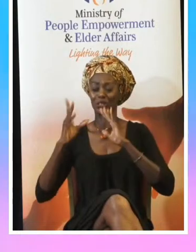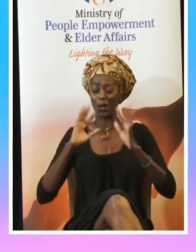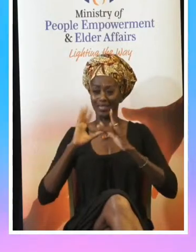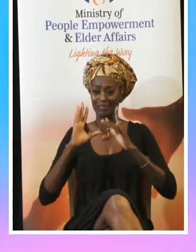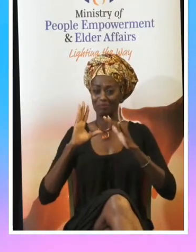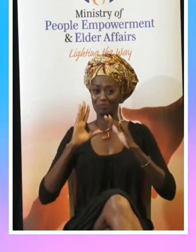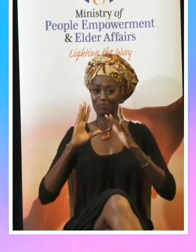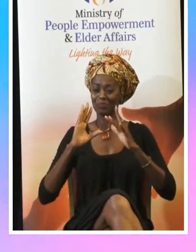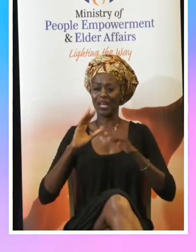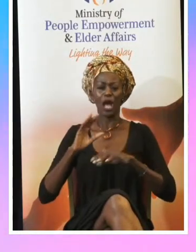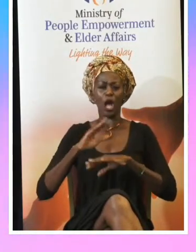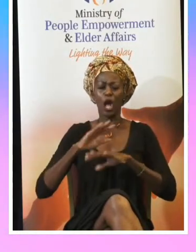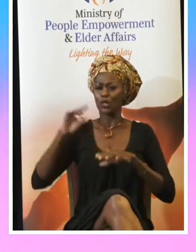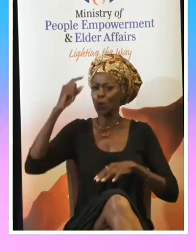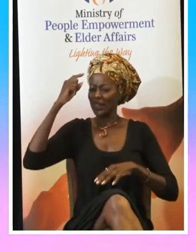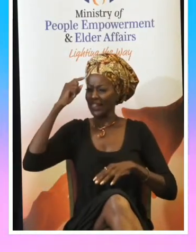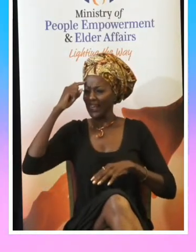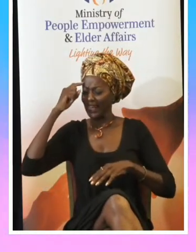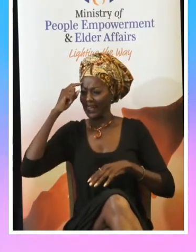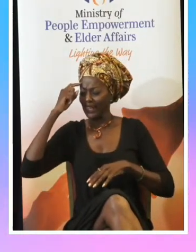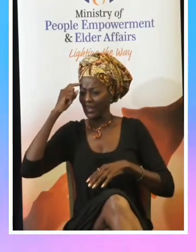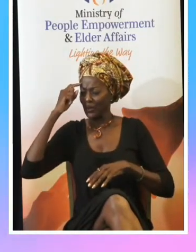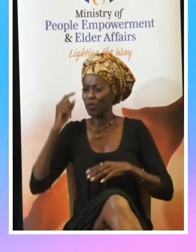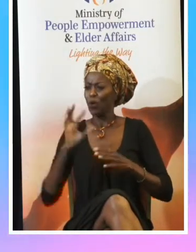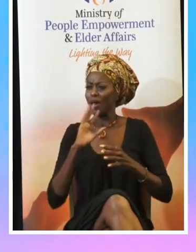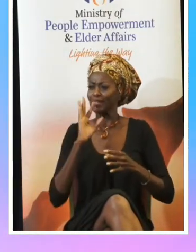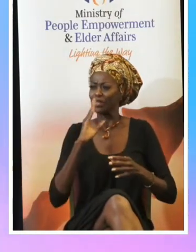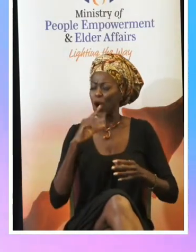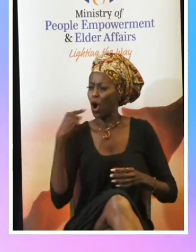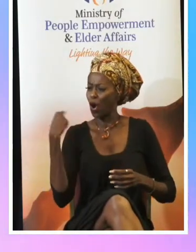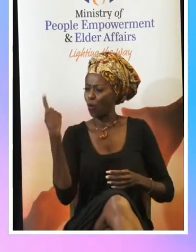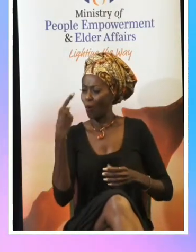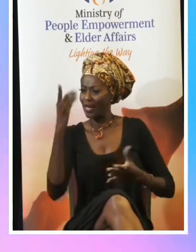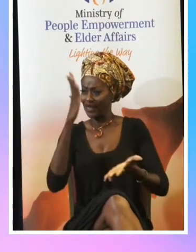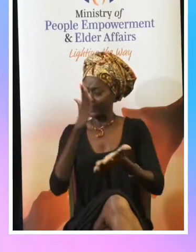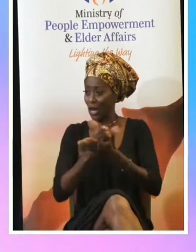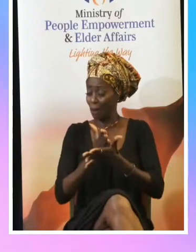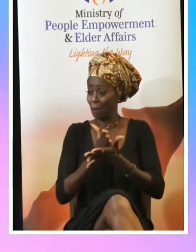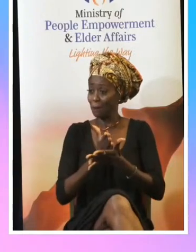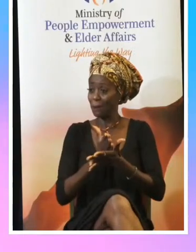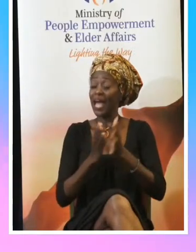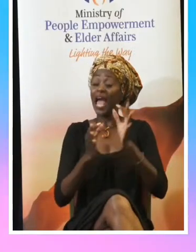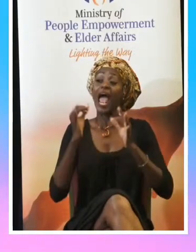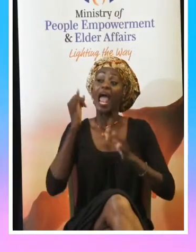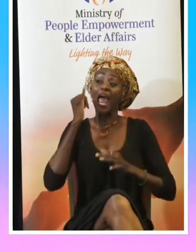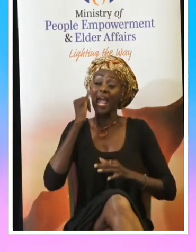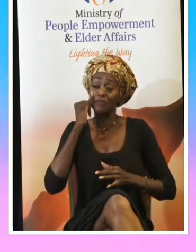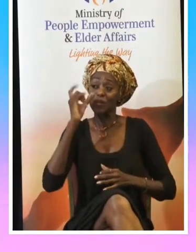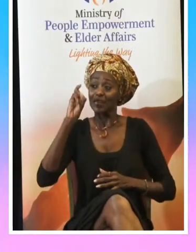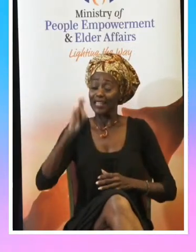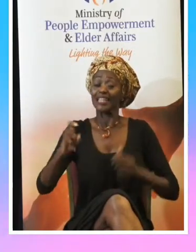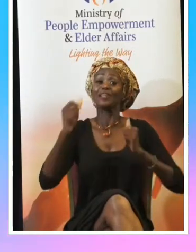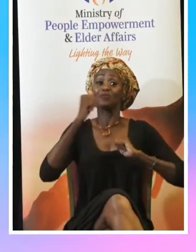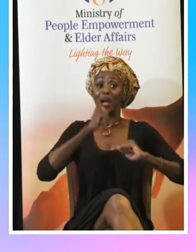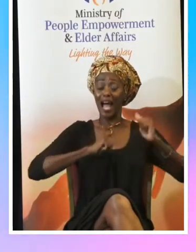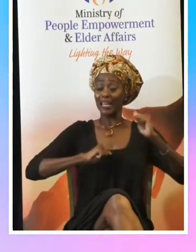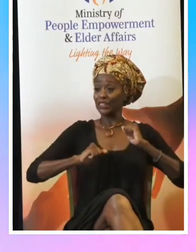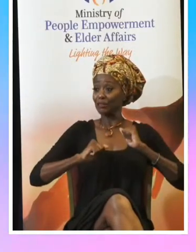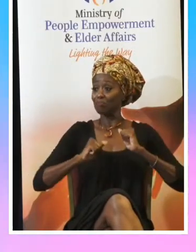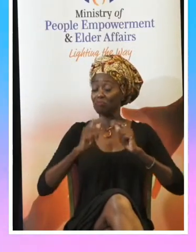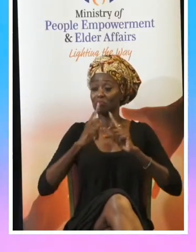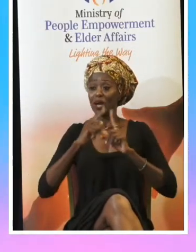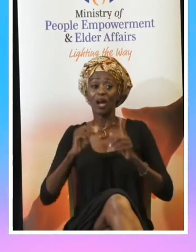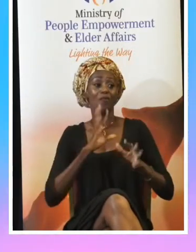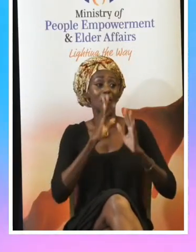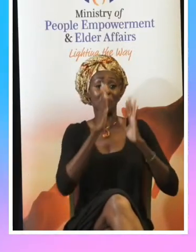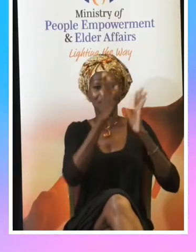Don't believe that it will end there, though, as if there's anything that will require action, whether from the speakers, from you, the audience,